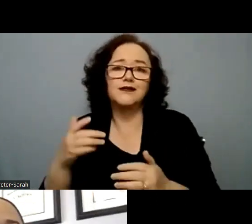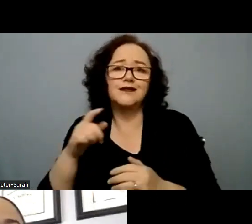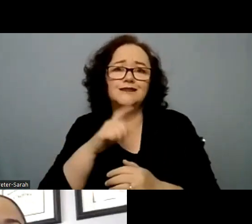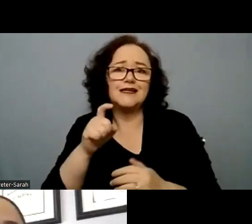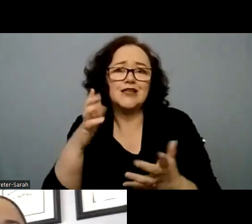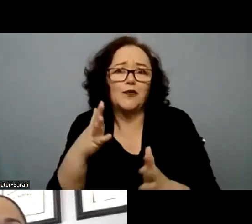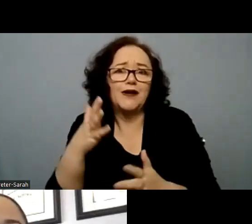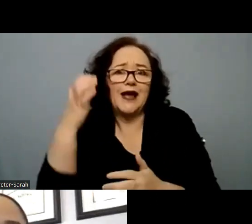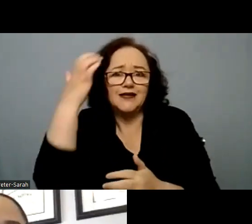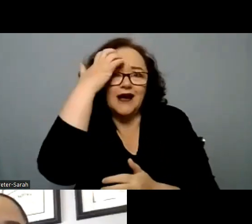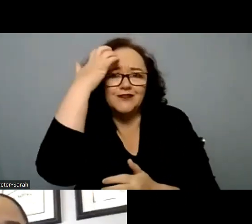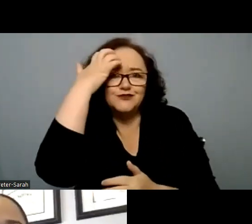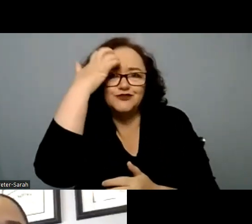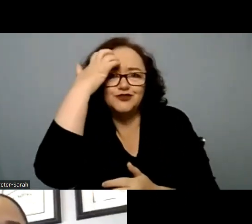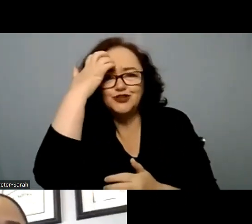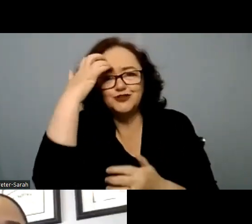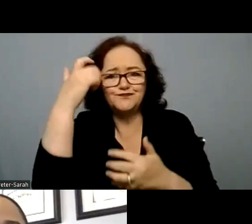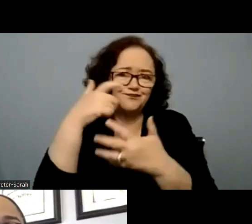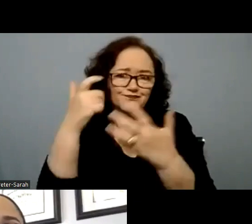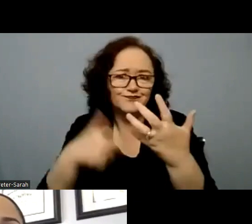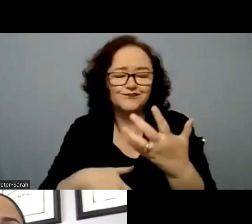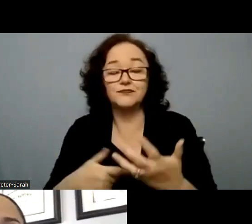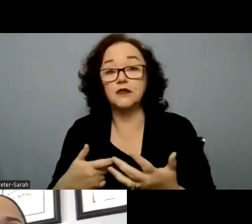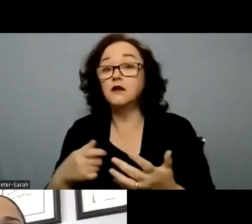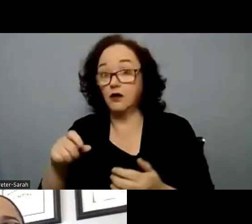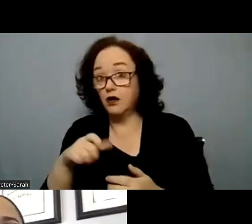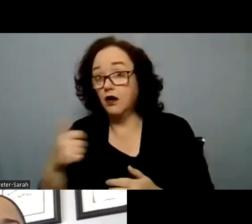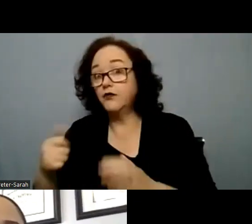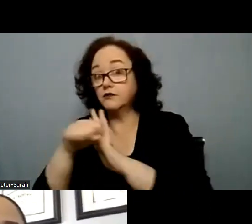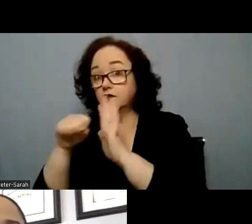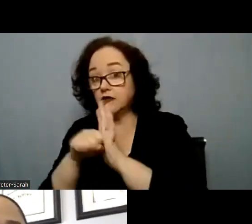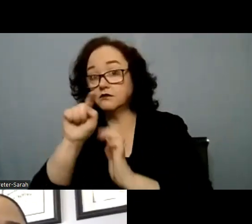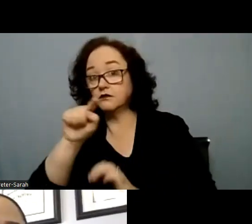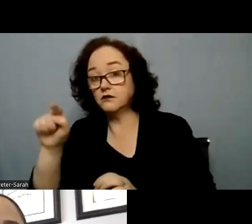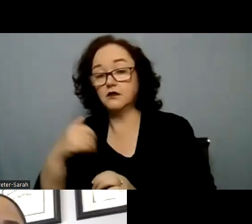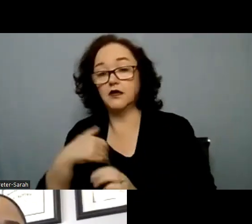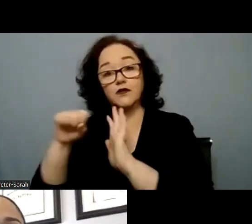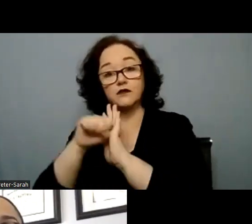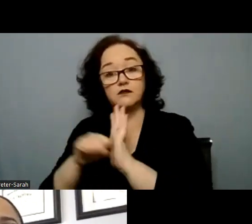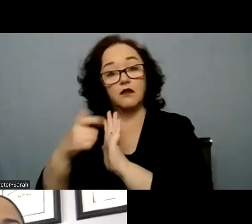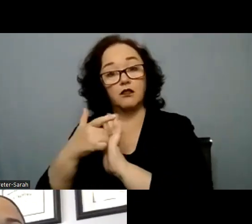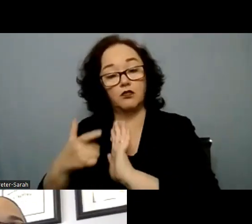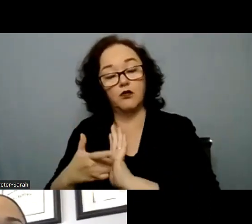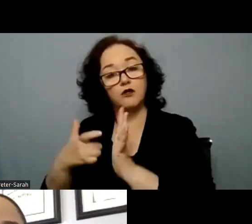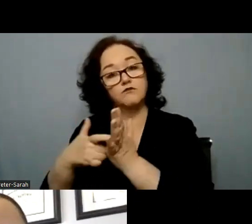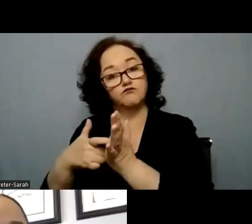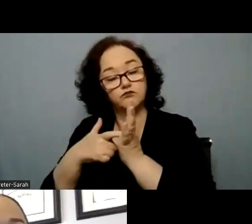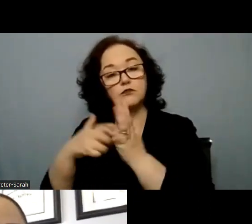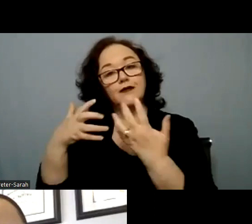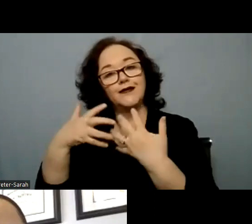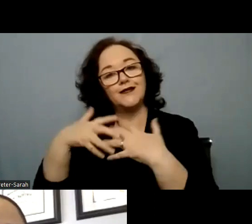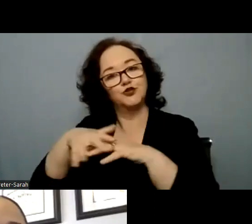there are also a number of states that actually have state law that require the establishment of these integrated